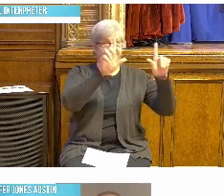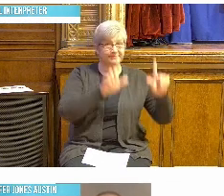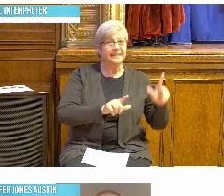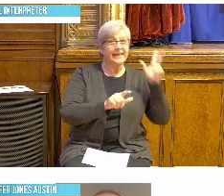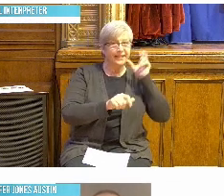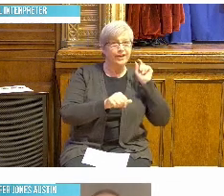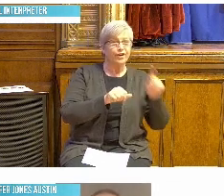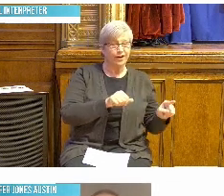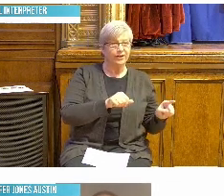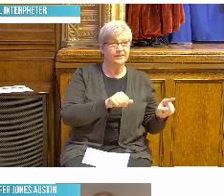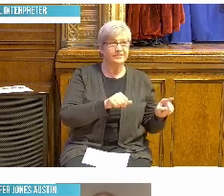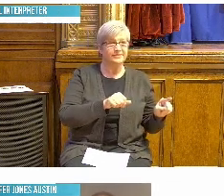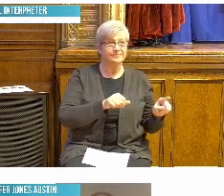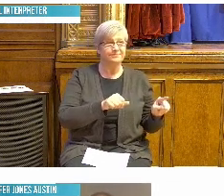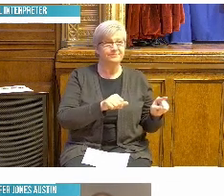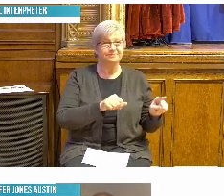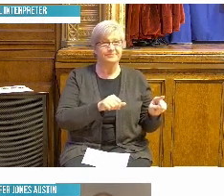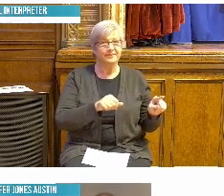can hear her.